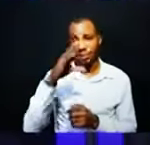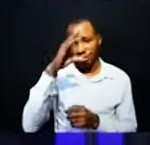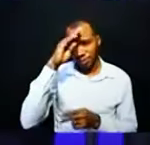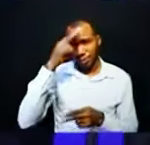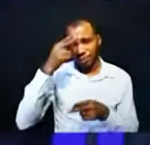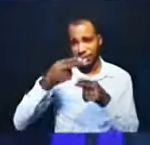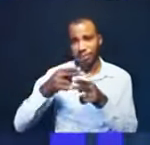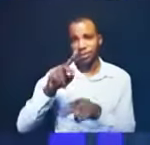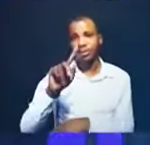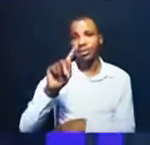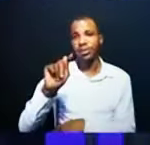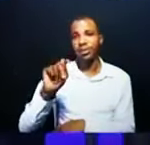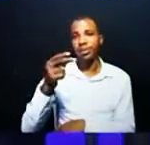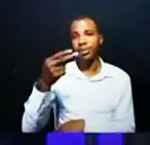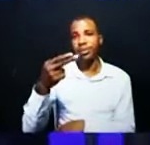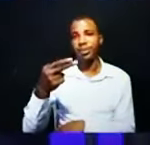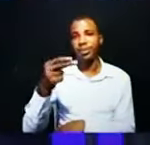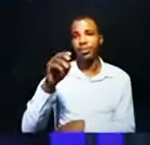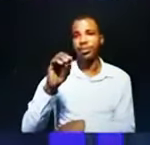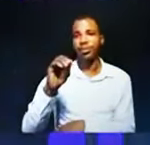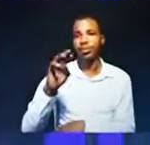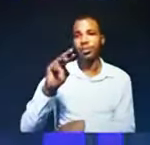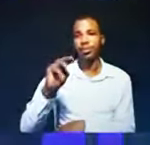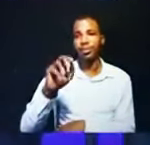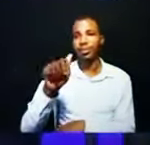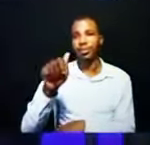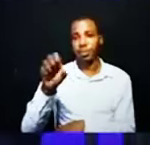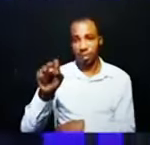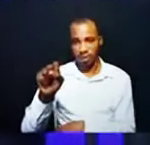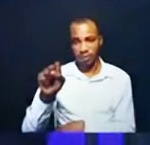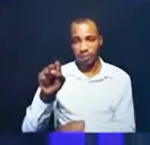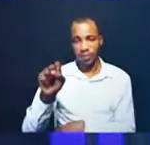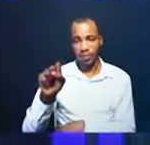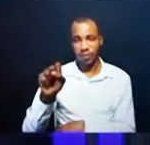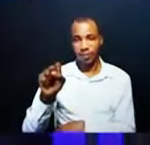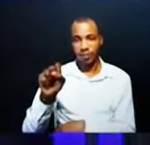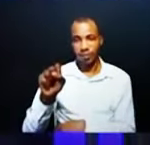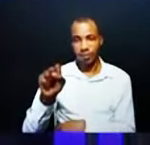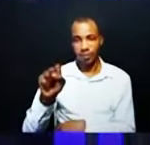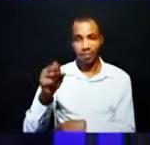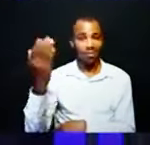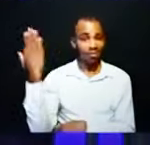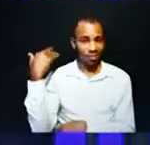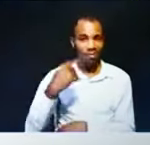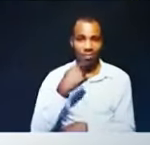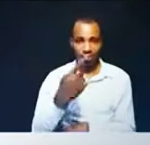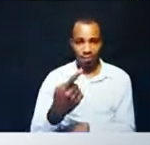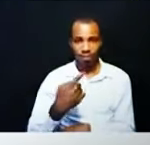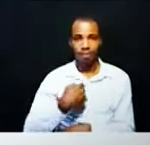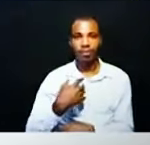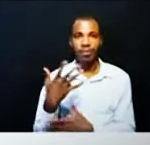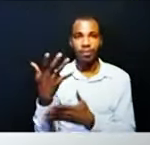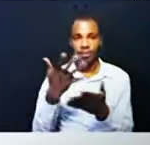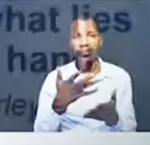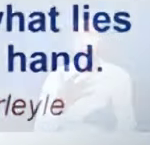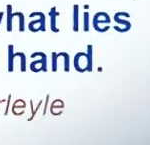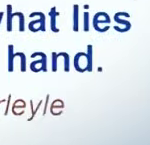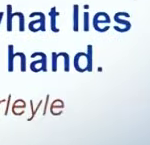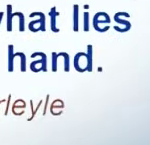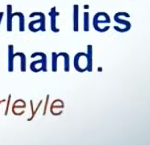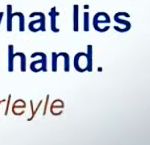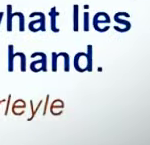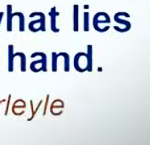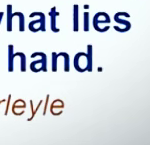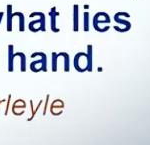Kalele. Baby, a friend Thomas Kalele. I said this and I want to quote. Our main